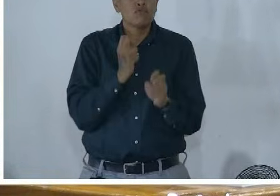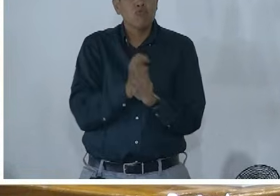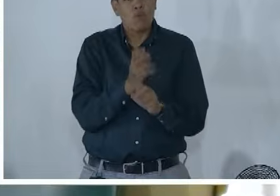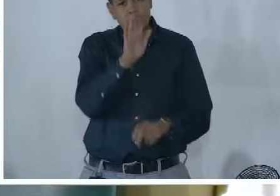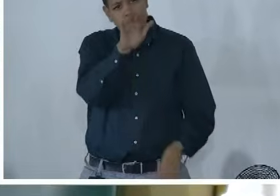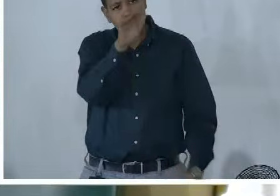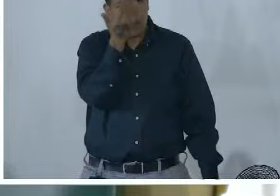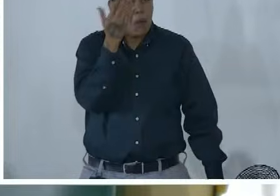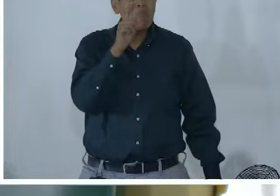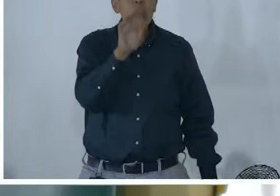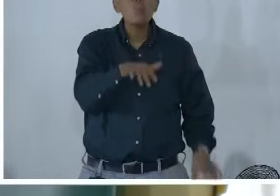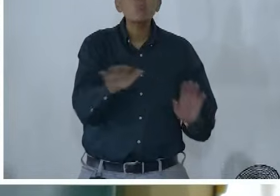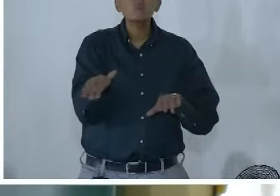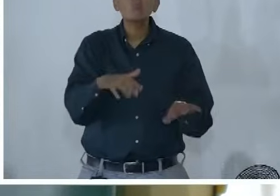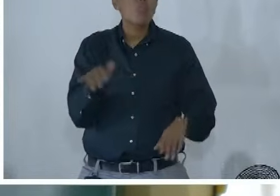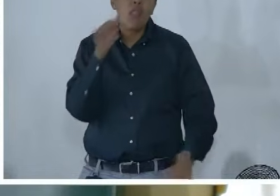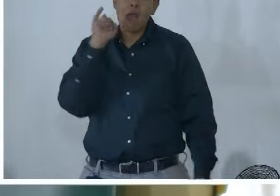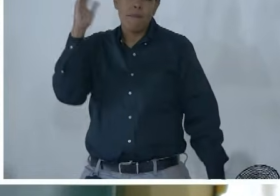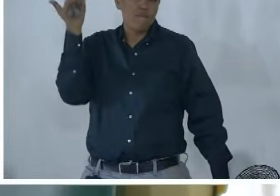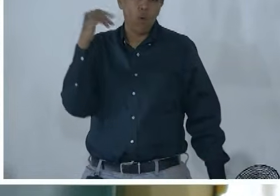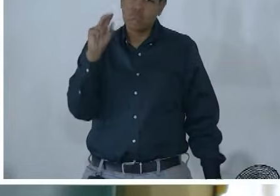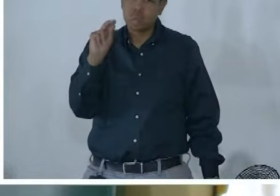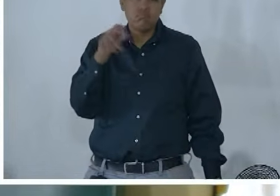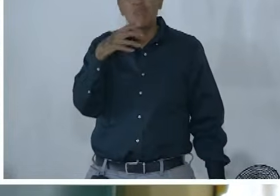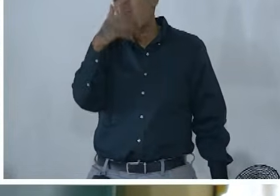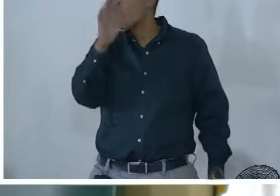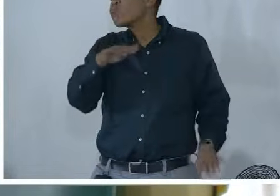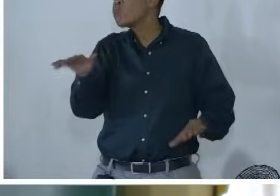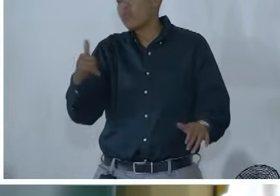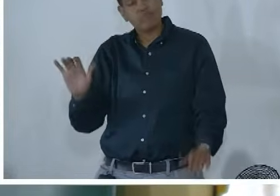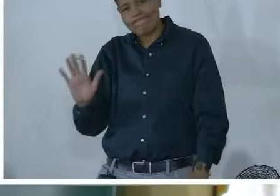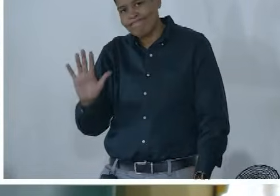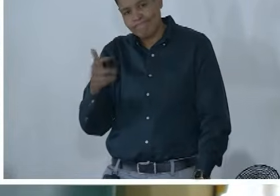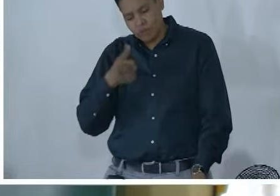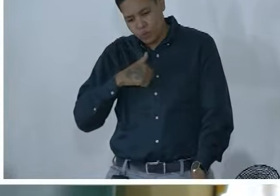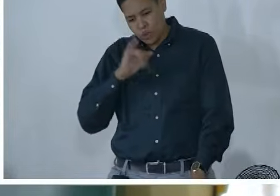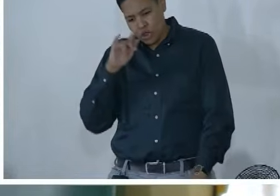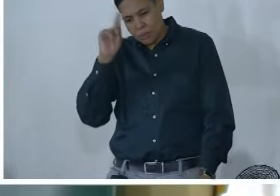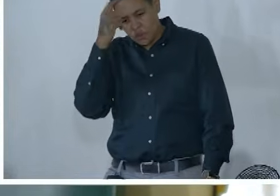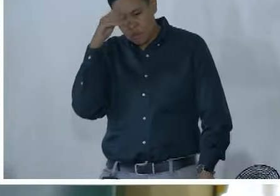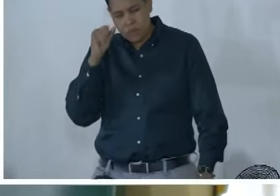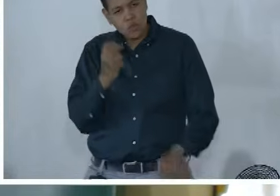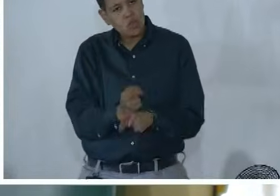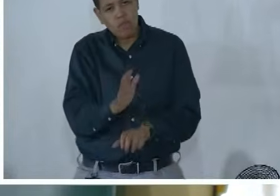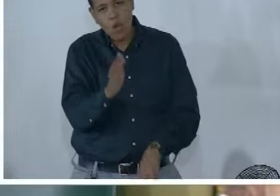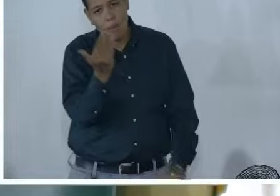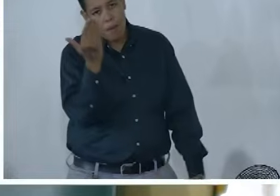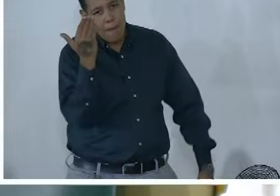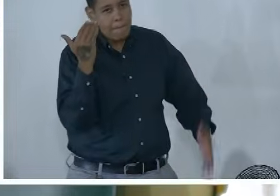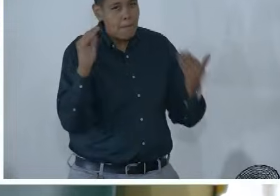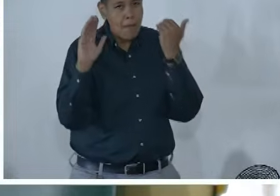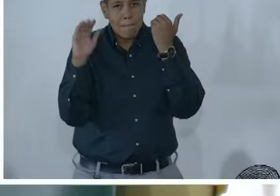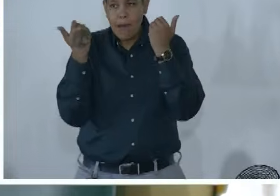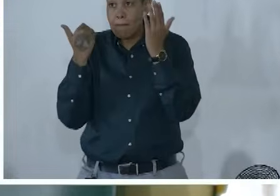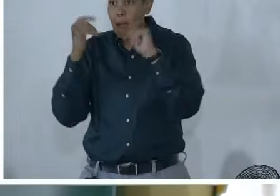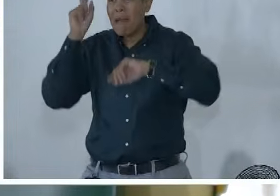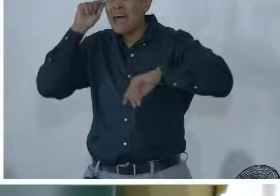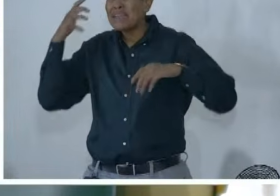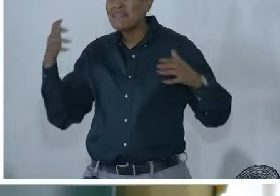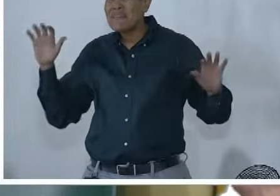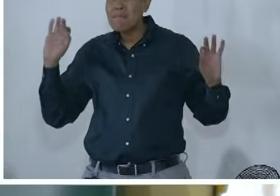those items than before, right? And we are seeing the benefits. With that said, it's a long road to go,